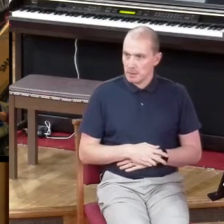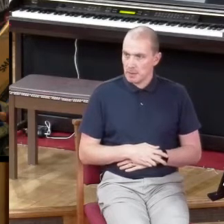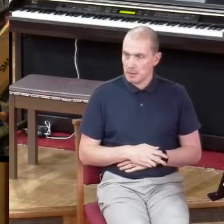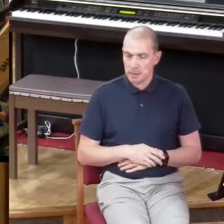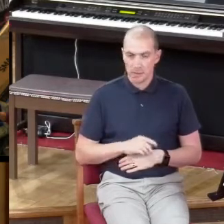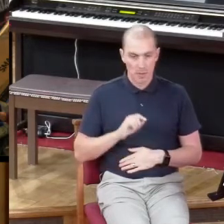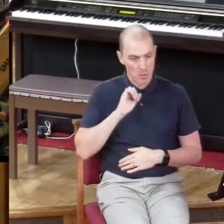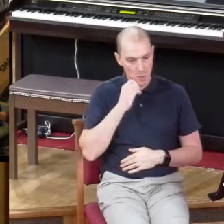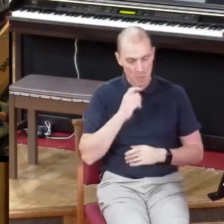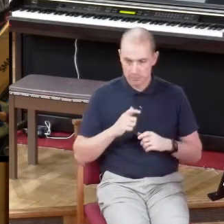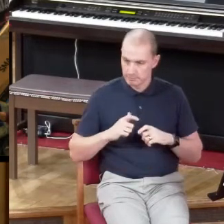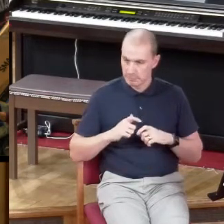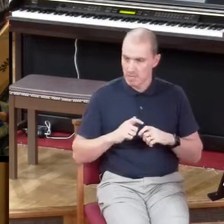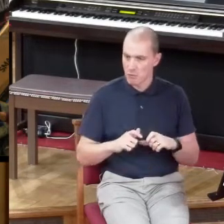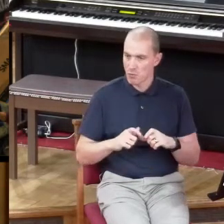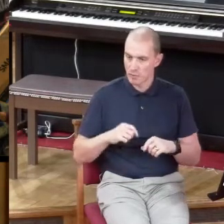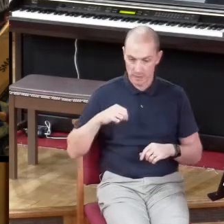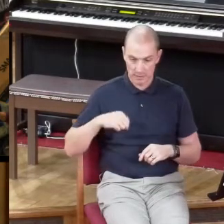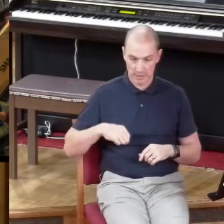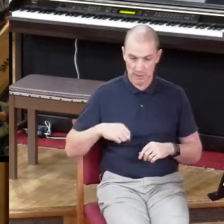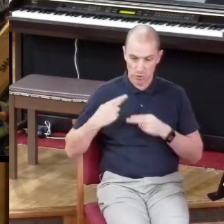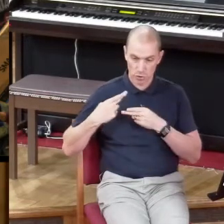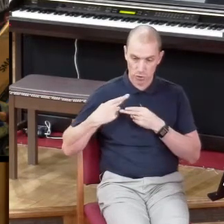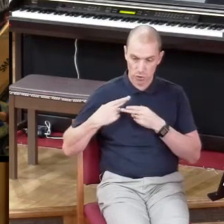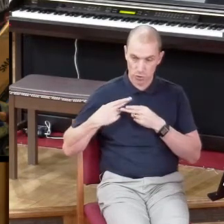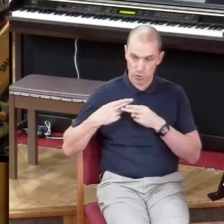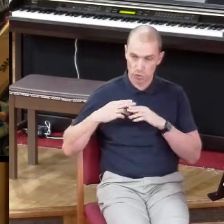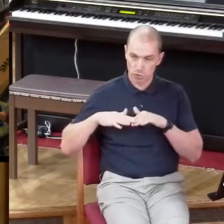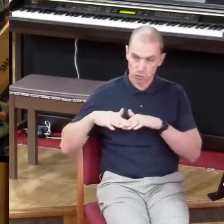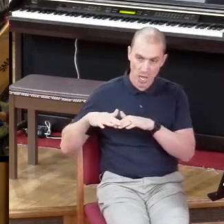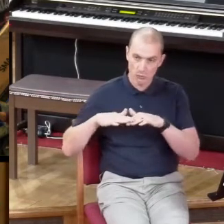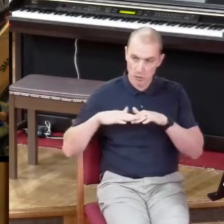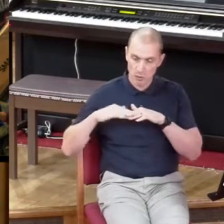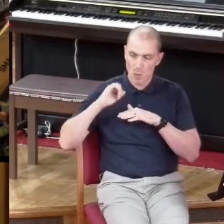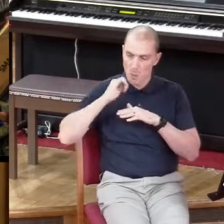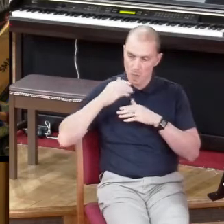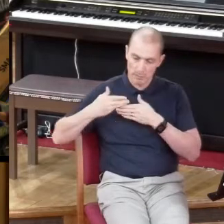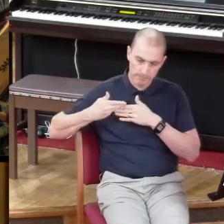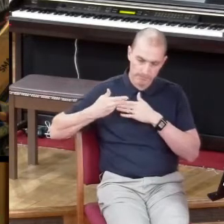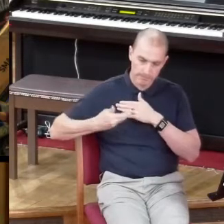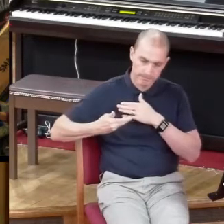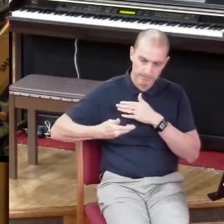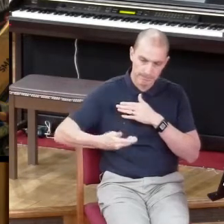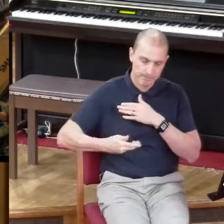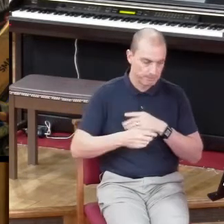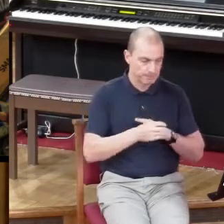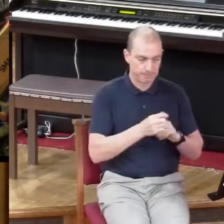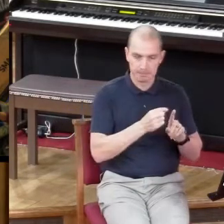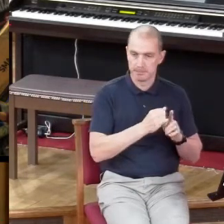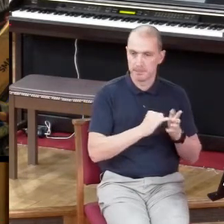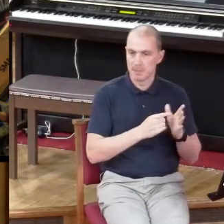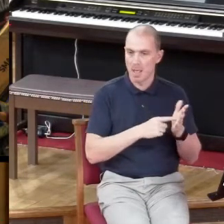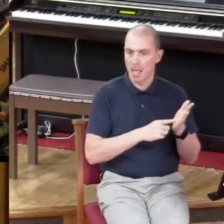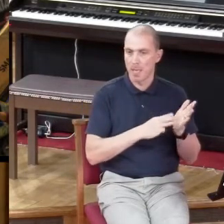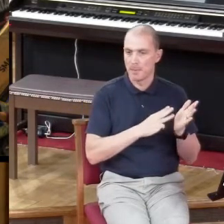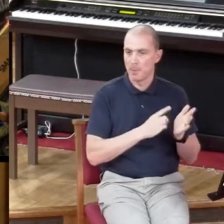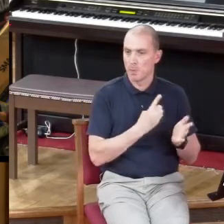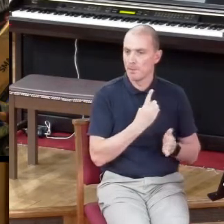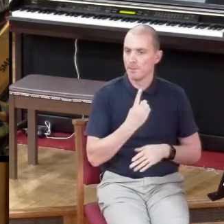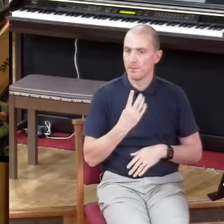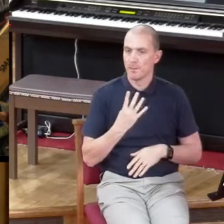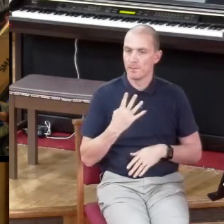That will continue to be so from this generation to the next, as Psalm 145 was saying. And those who follow us in